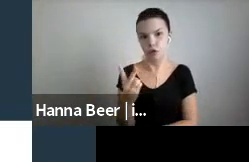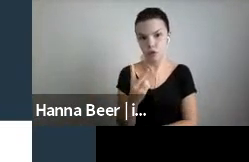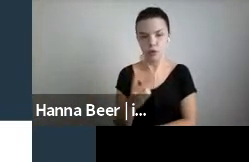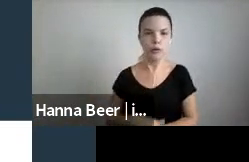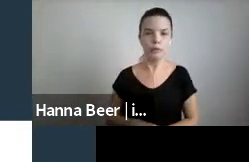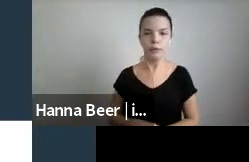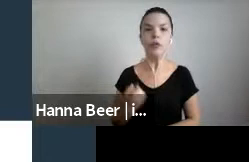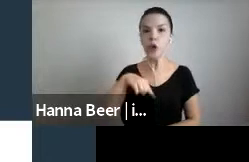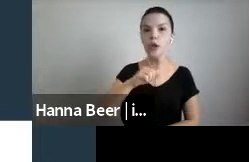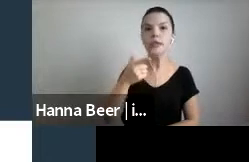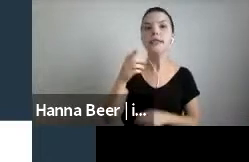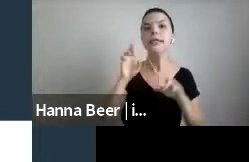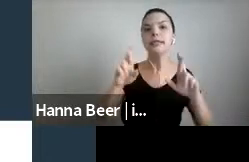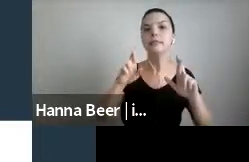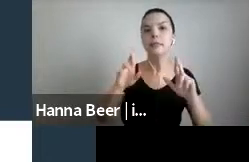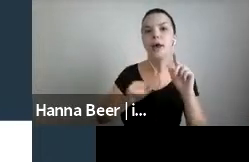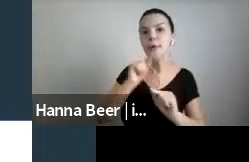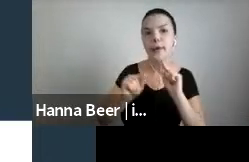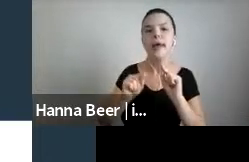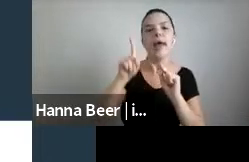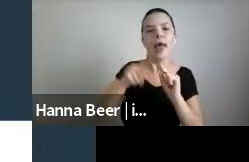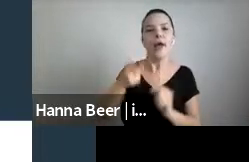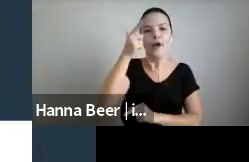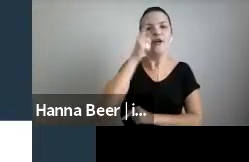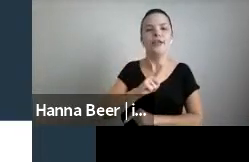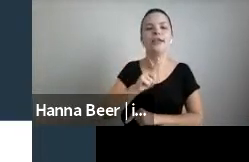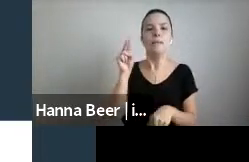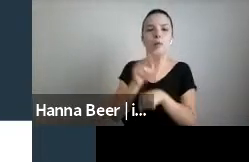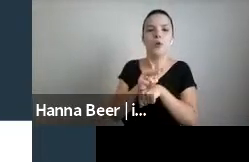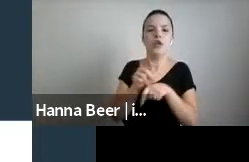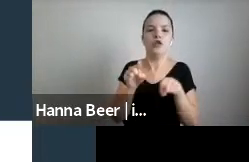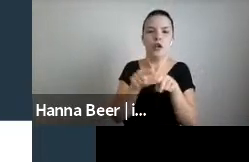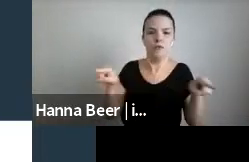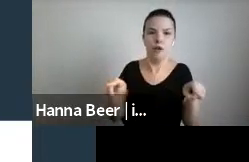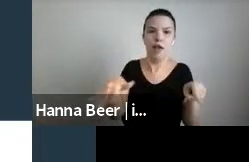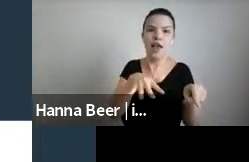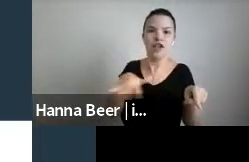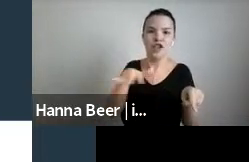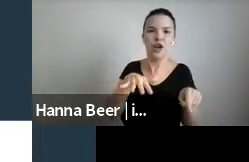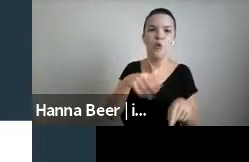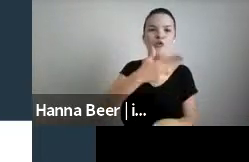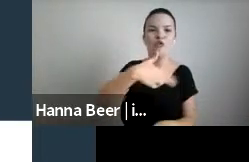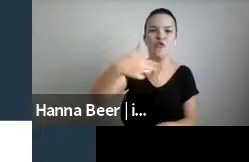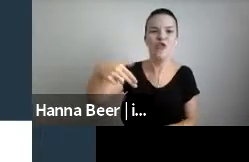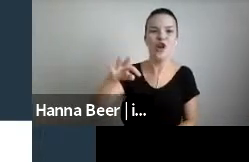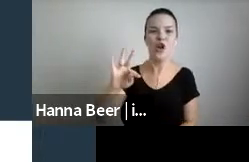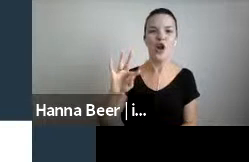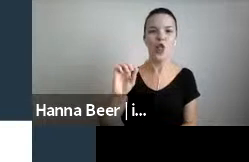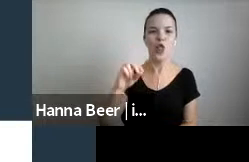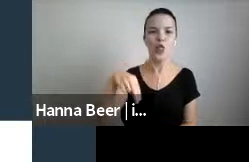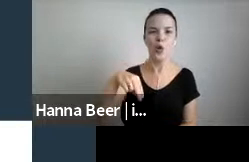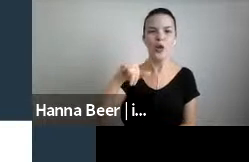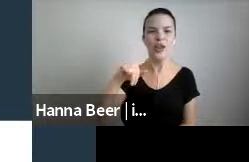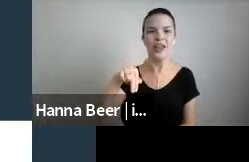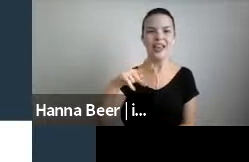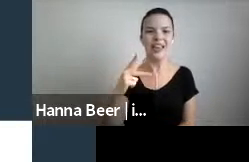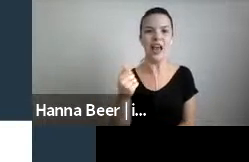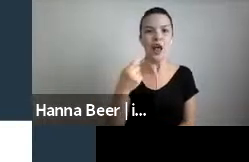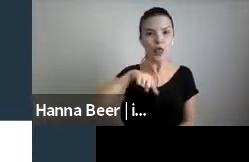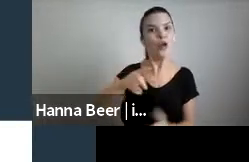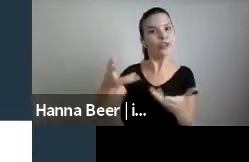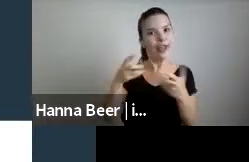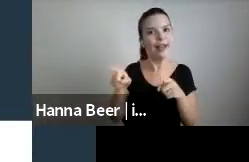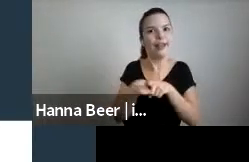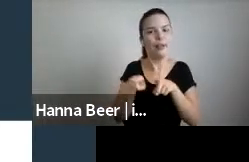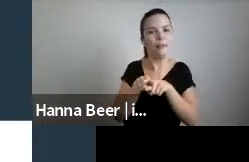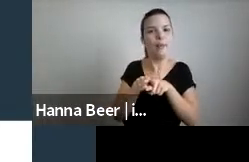an ecosystem near you, near Franciscana, to include Franciscana in the fourth quarter